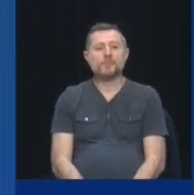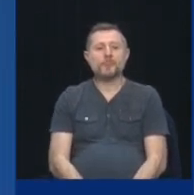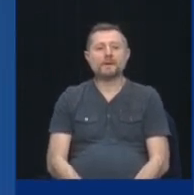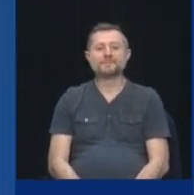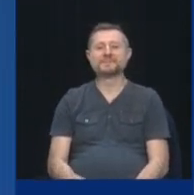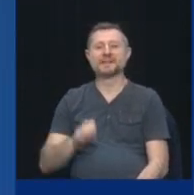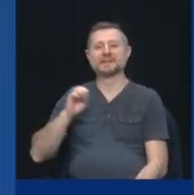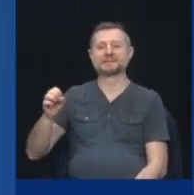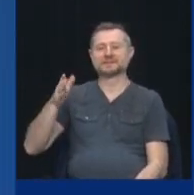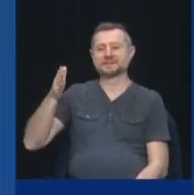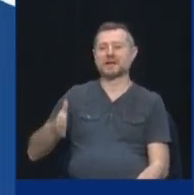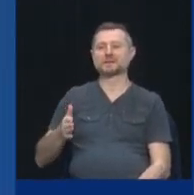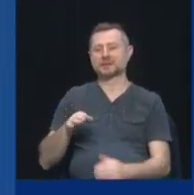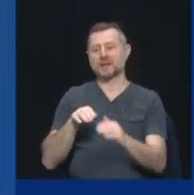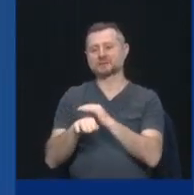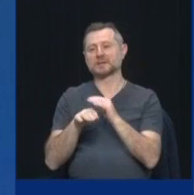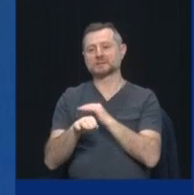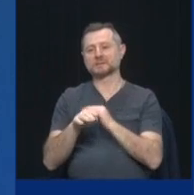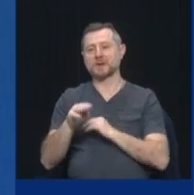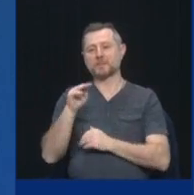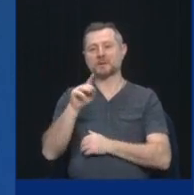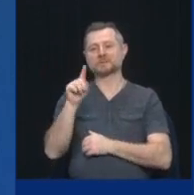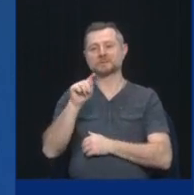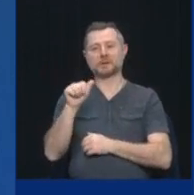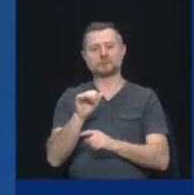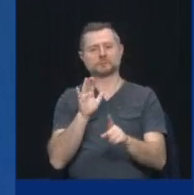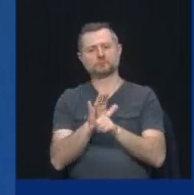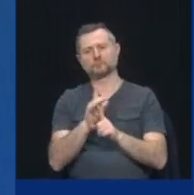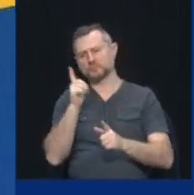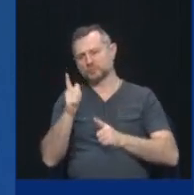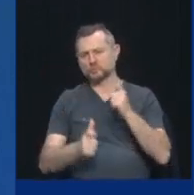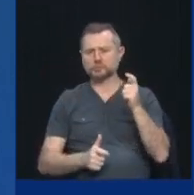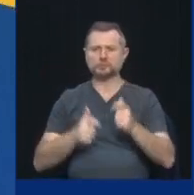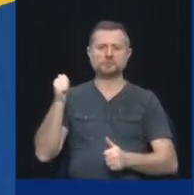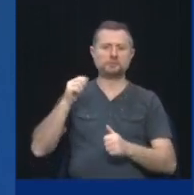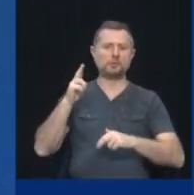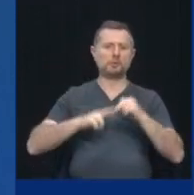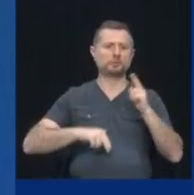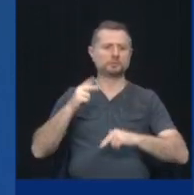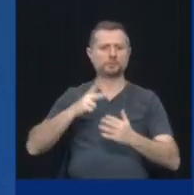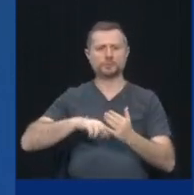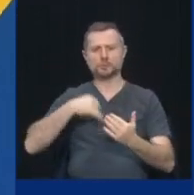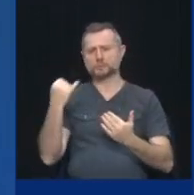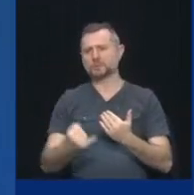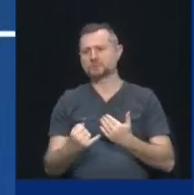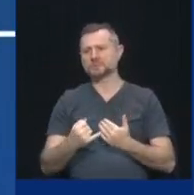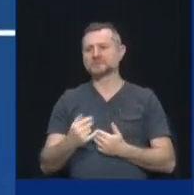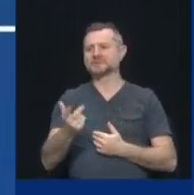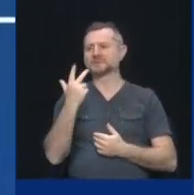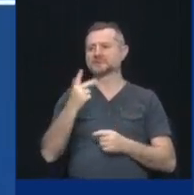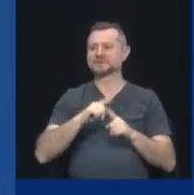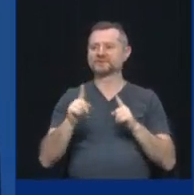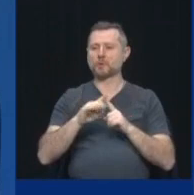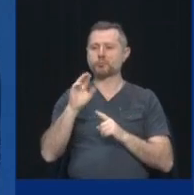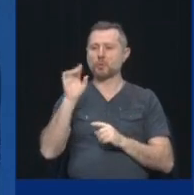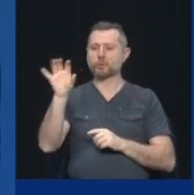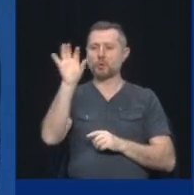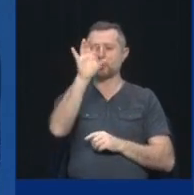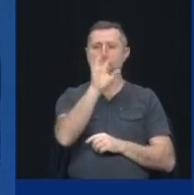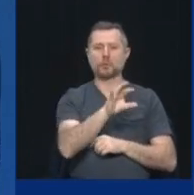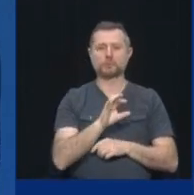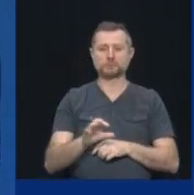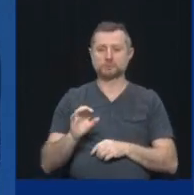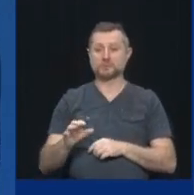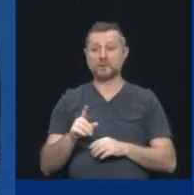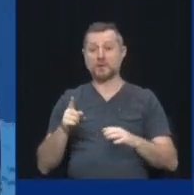East Side Access is the MTA's largest capital project, with work spanning three boroughs and extending deep below Park Avenue